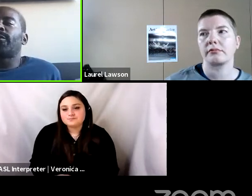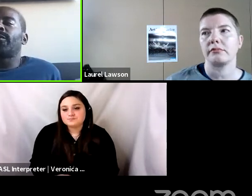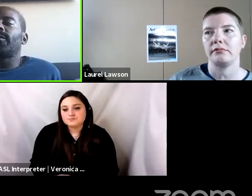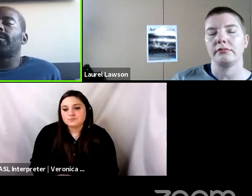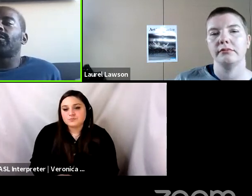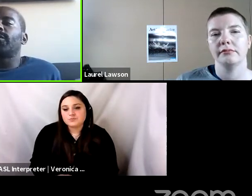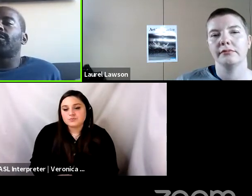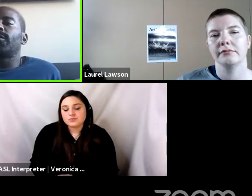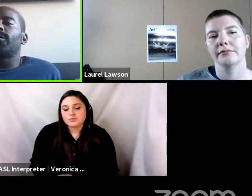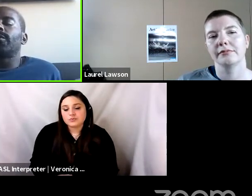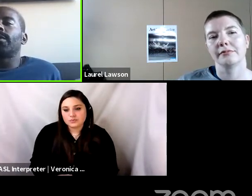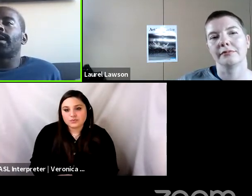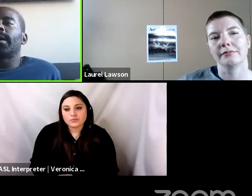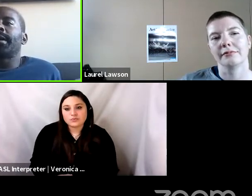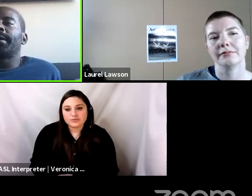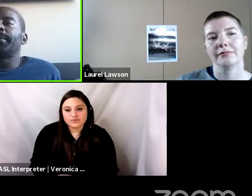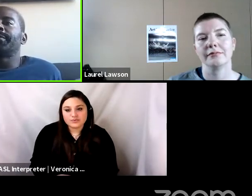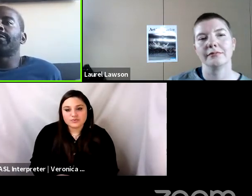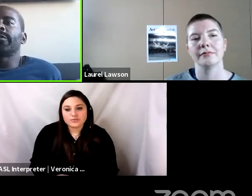how